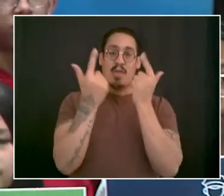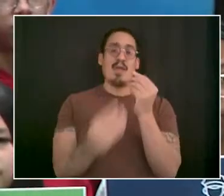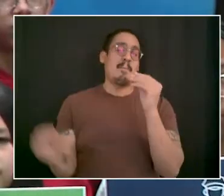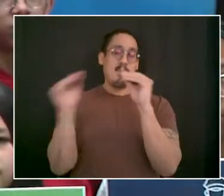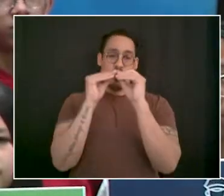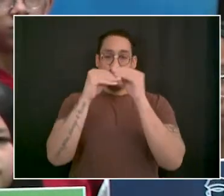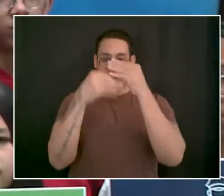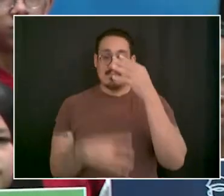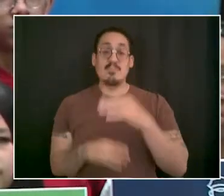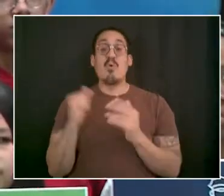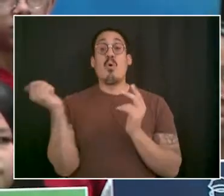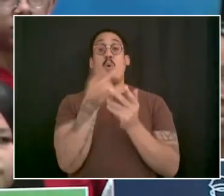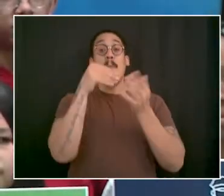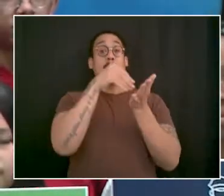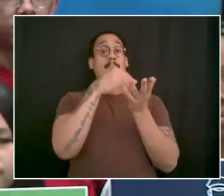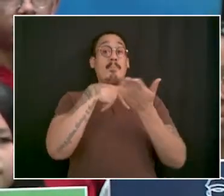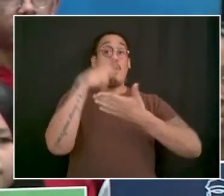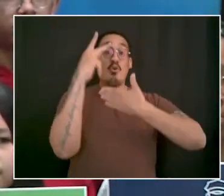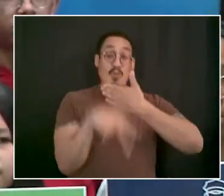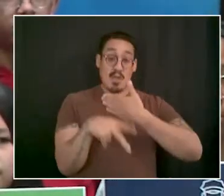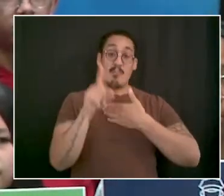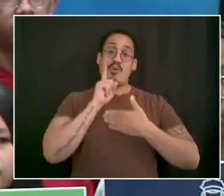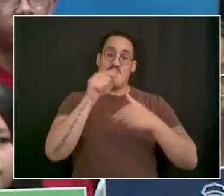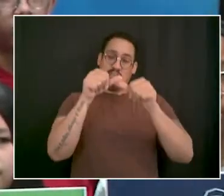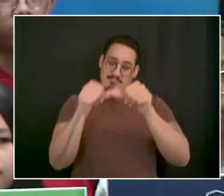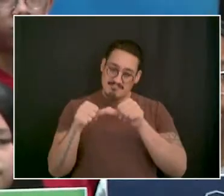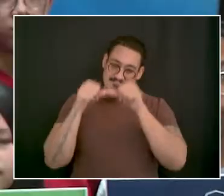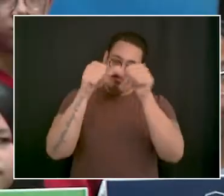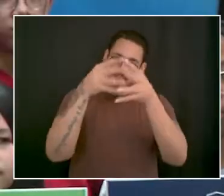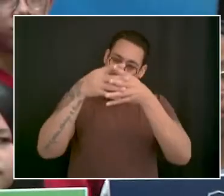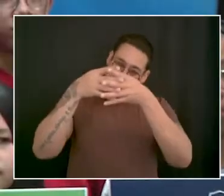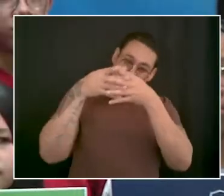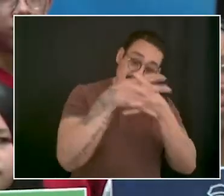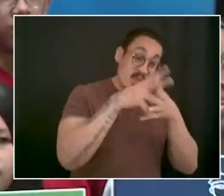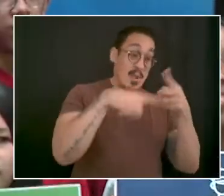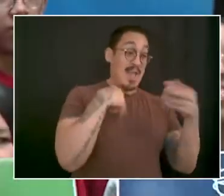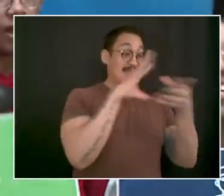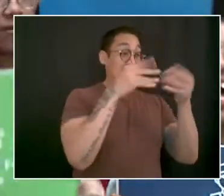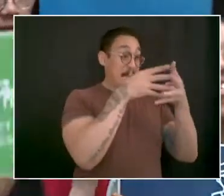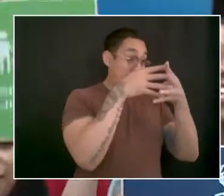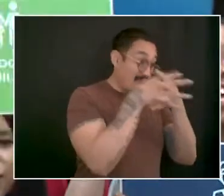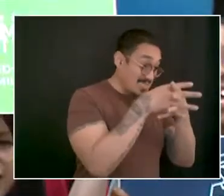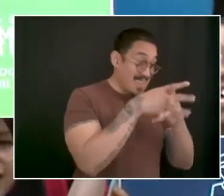programs are baseline. And when I say baseline, you say?